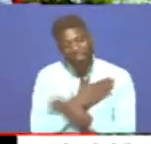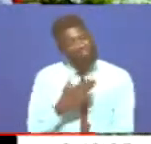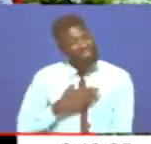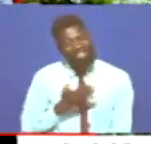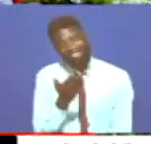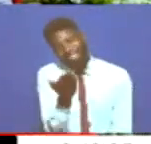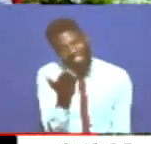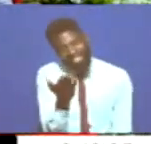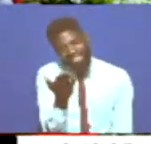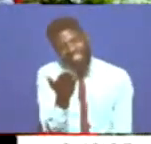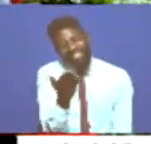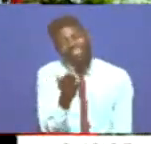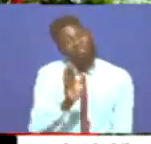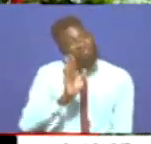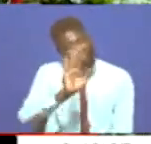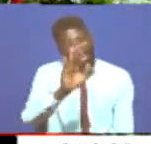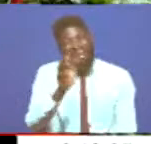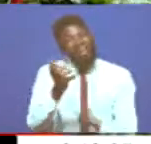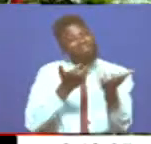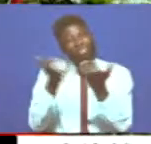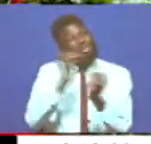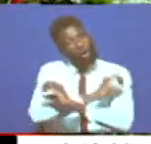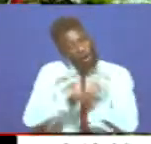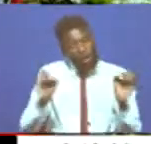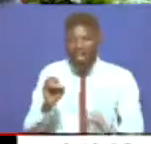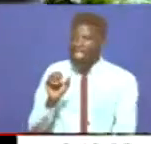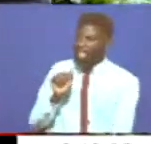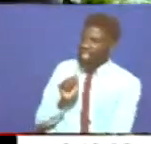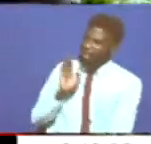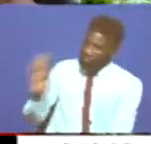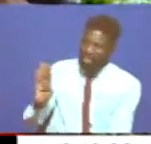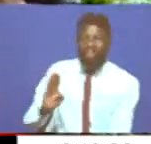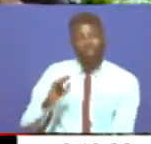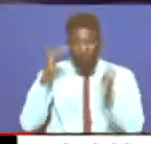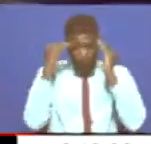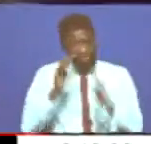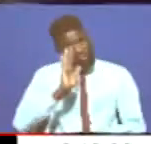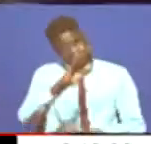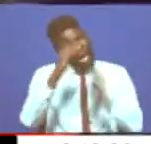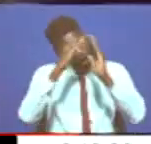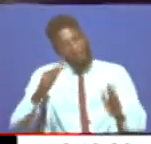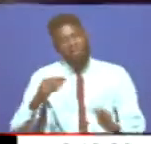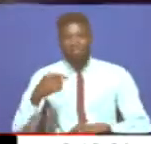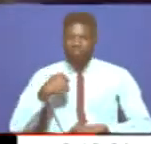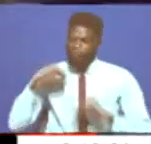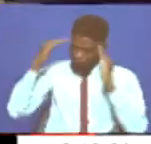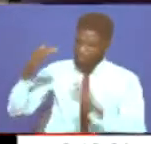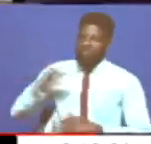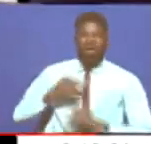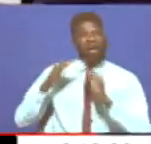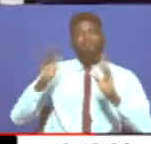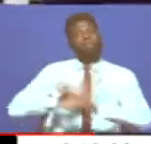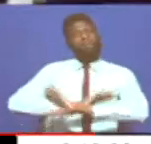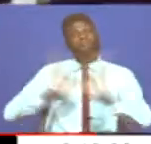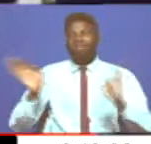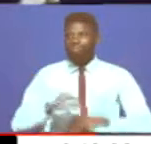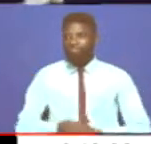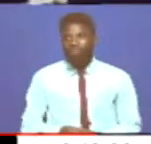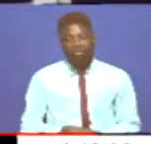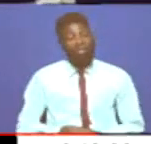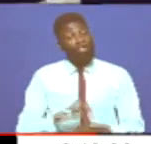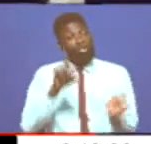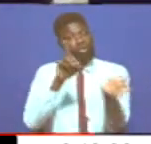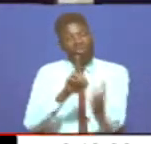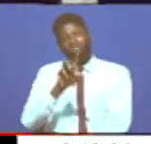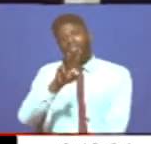none of your business. You mind what's in your house, and I'll mind what's in our house. Dr. Wera says she feels happy to